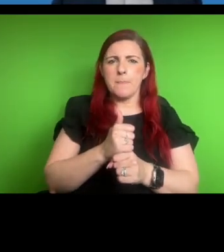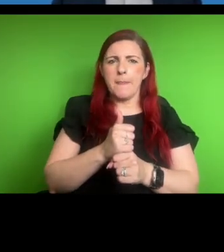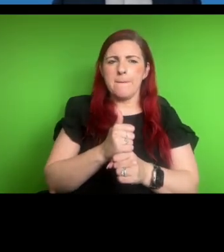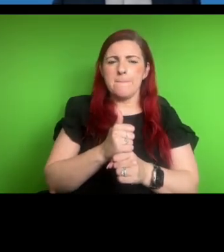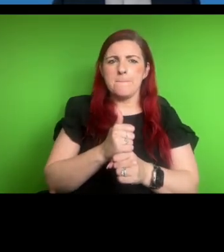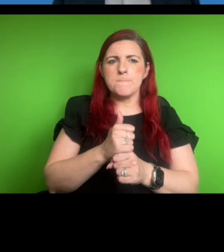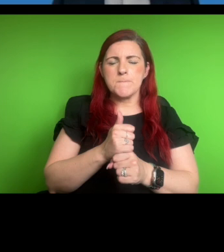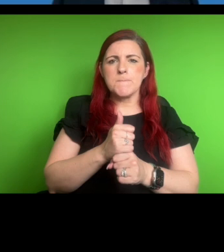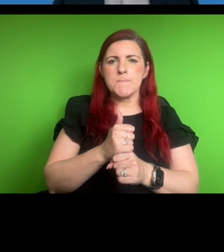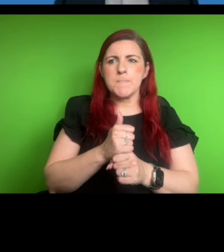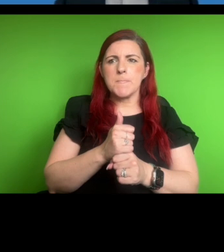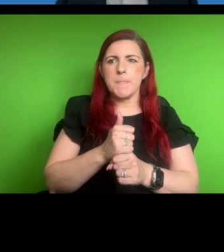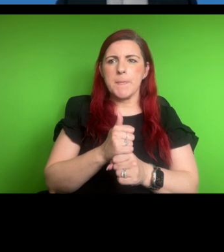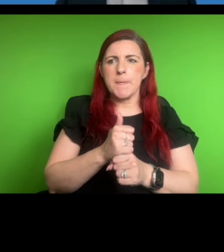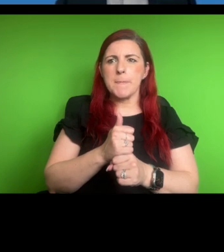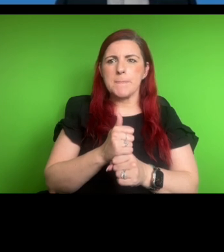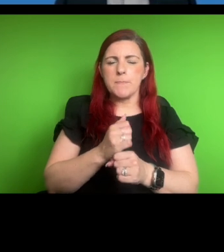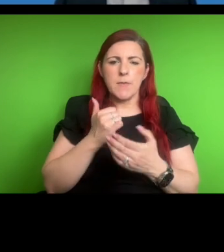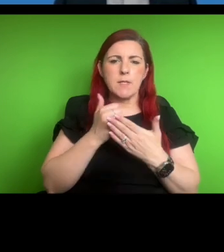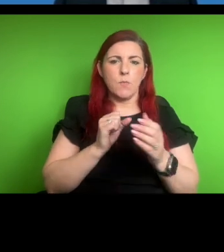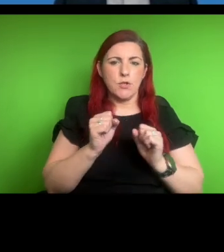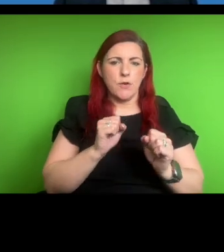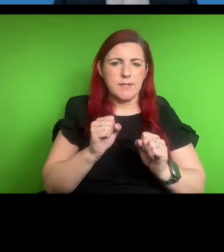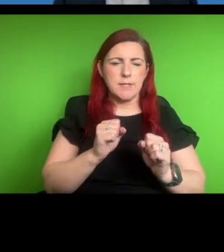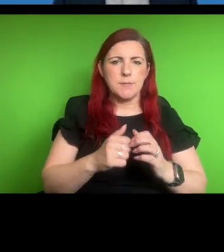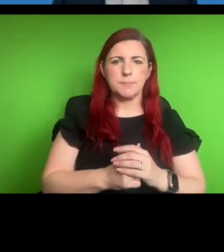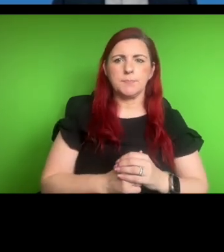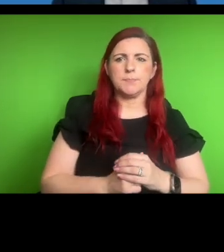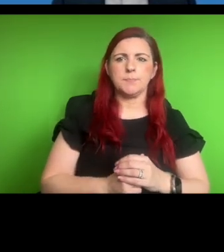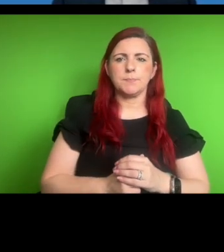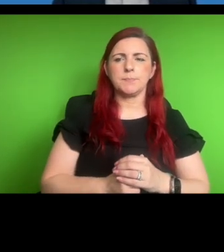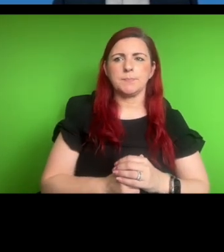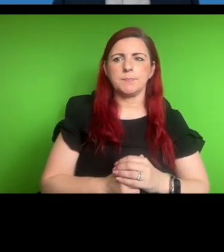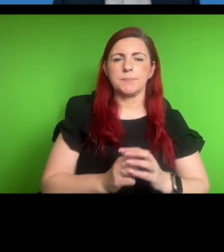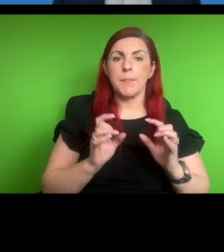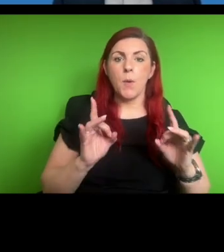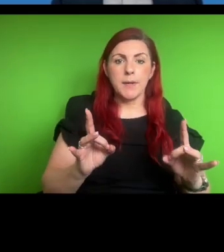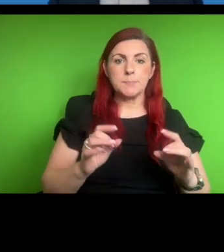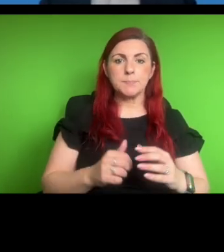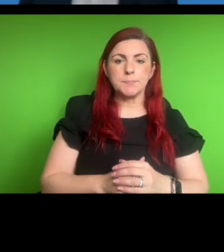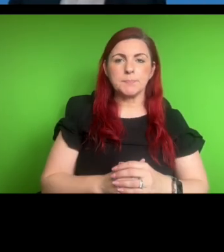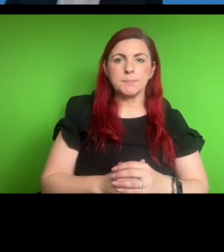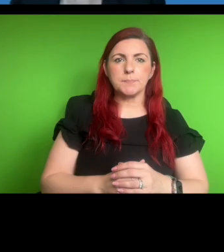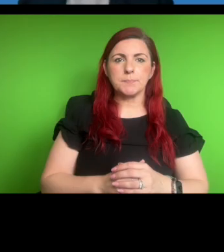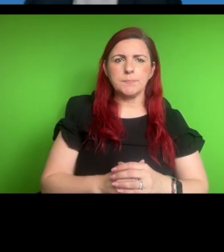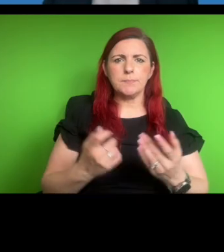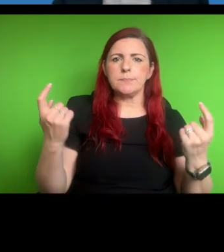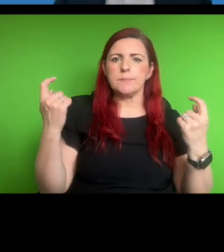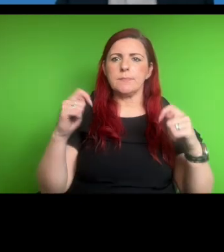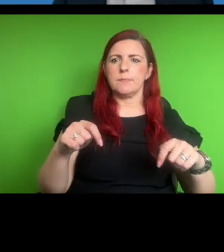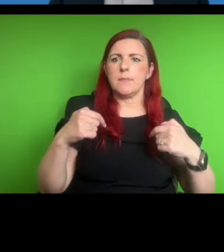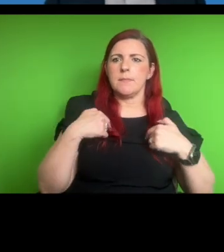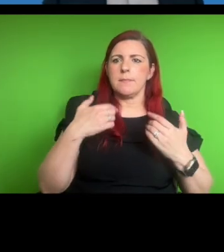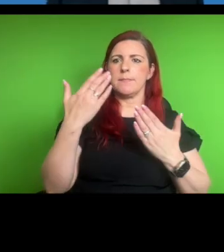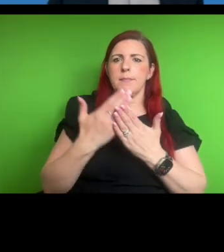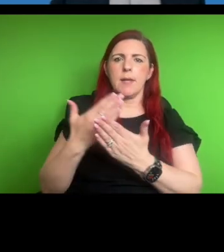support services. Okay, I'm going to share my slides, and Fergal, can you confirm